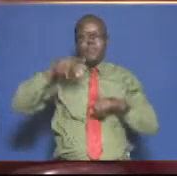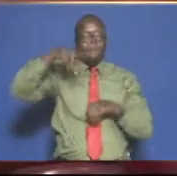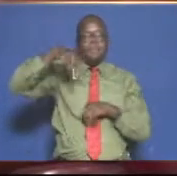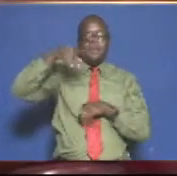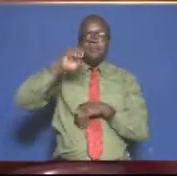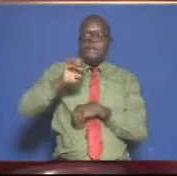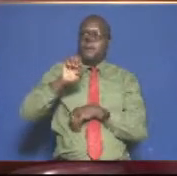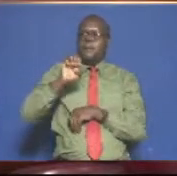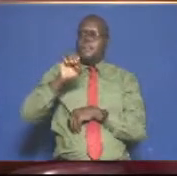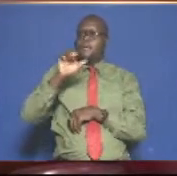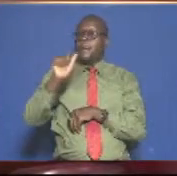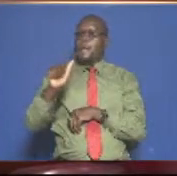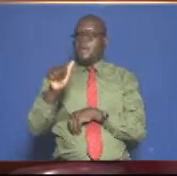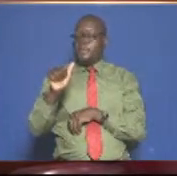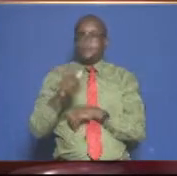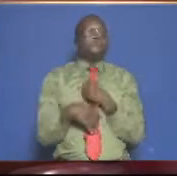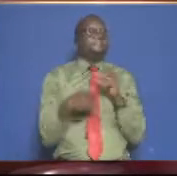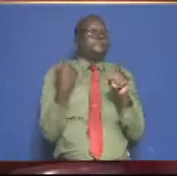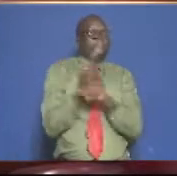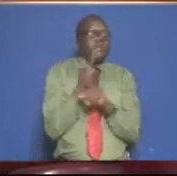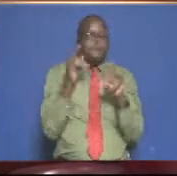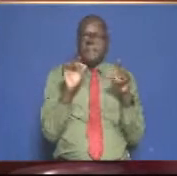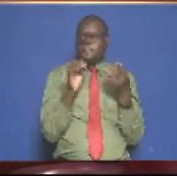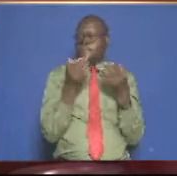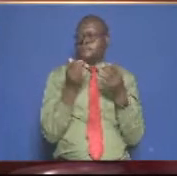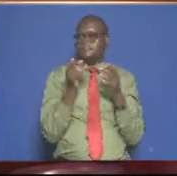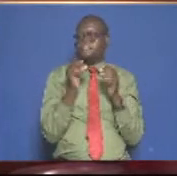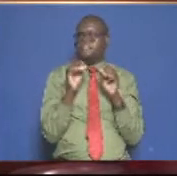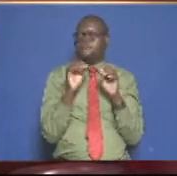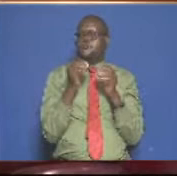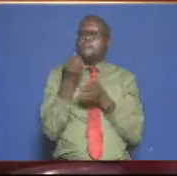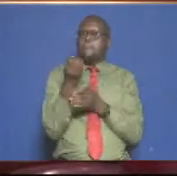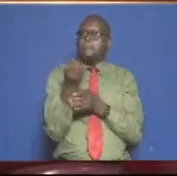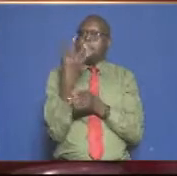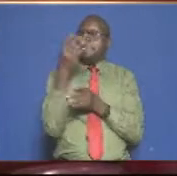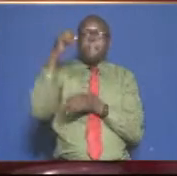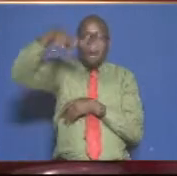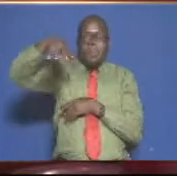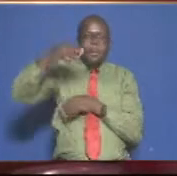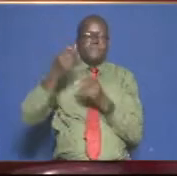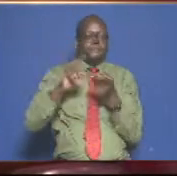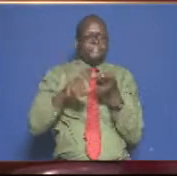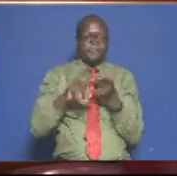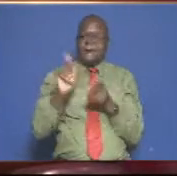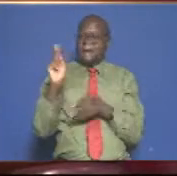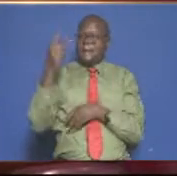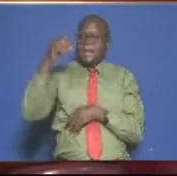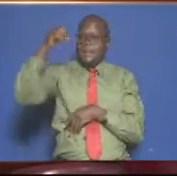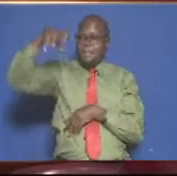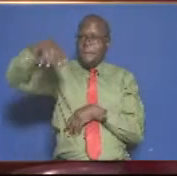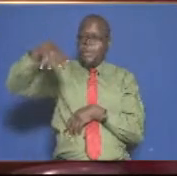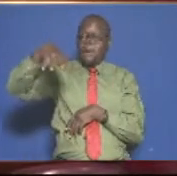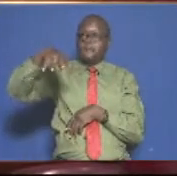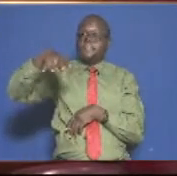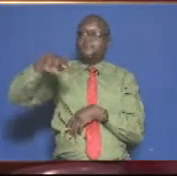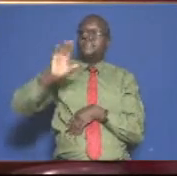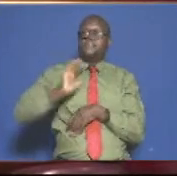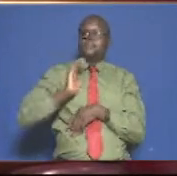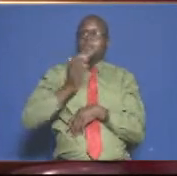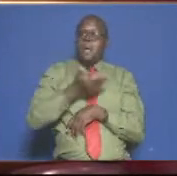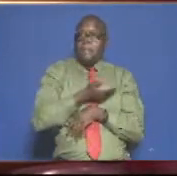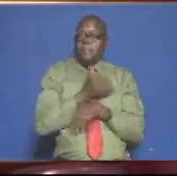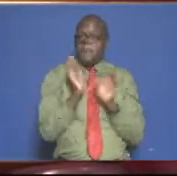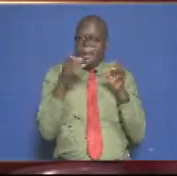entered into between various independent power producers, IPPs, and the Kenya Power and Lighting Company